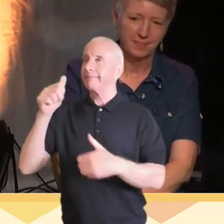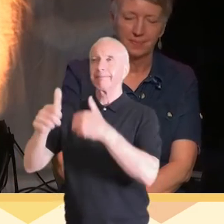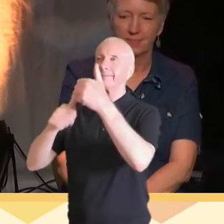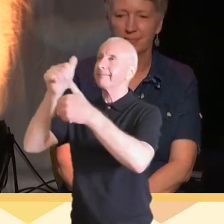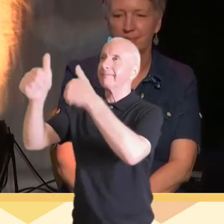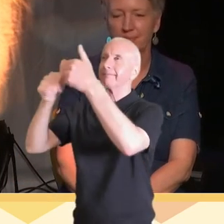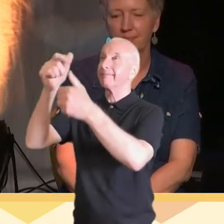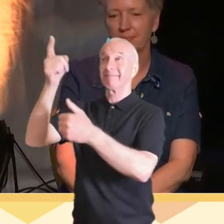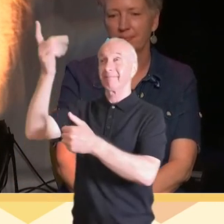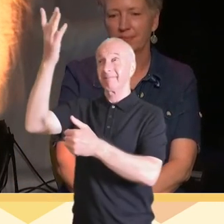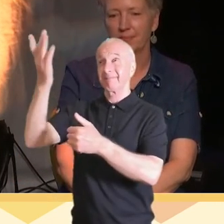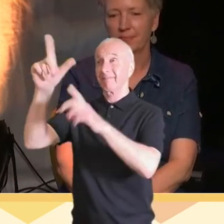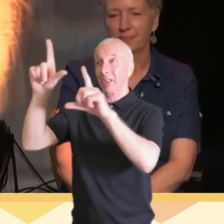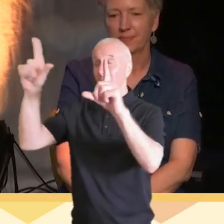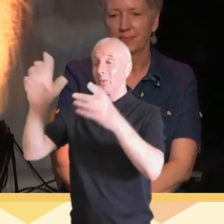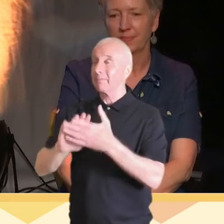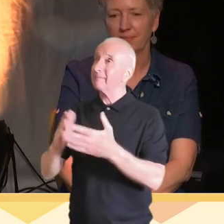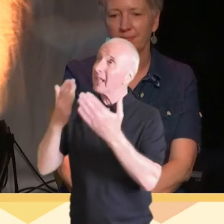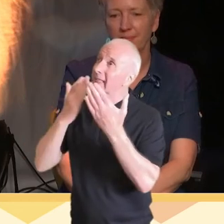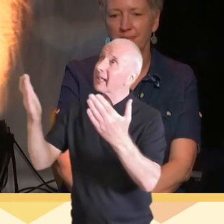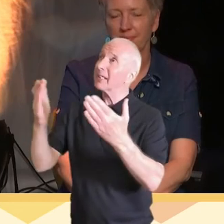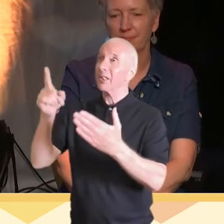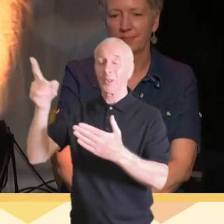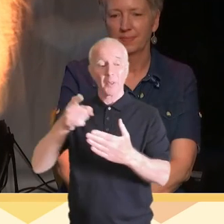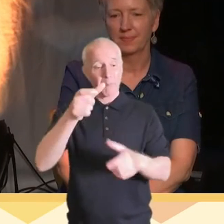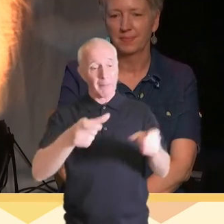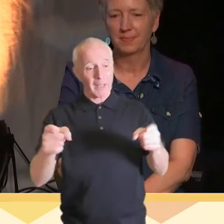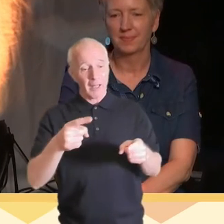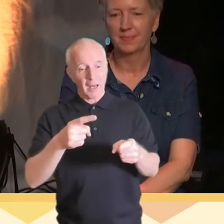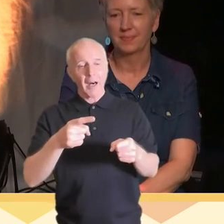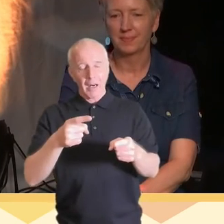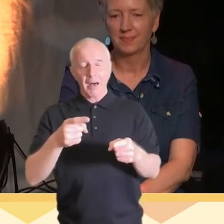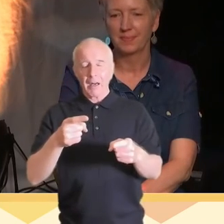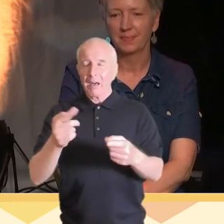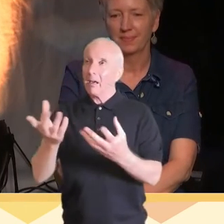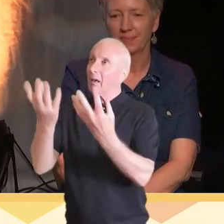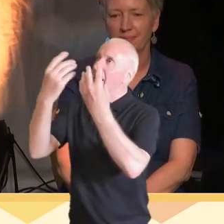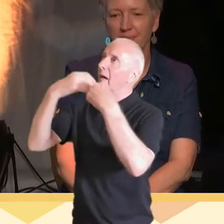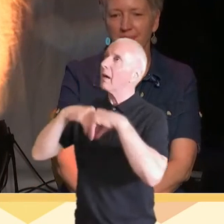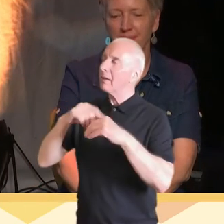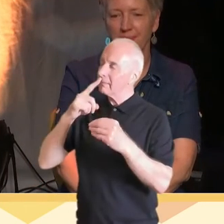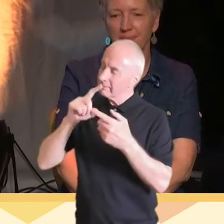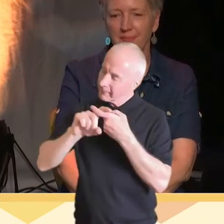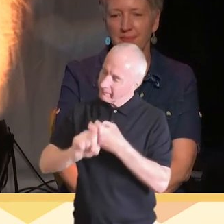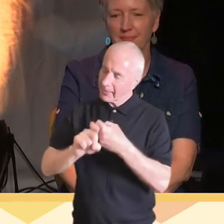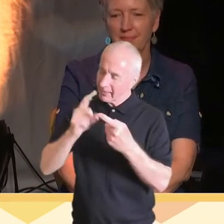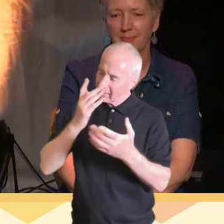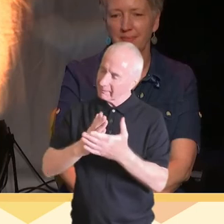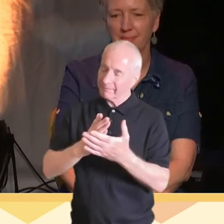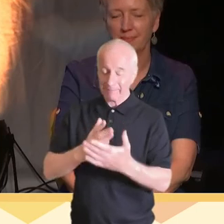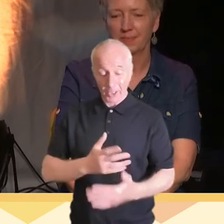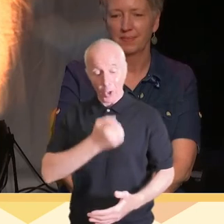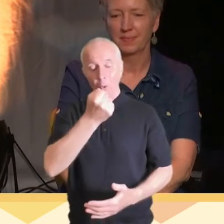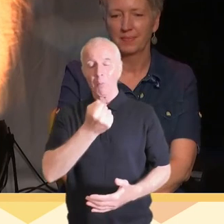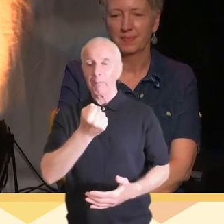give thanks to him that people have found faith and hope in Jesus. And this picture here represents